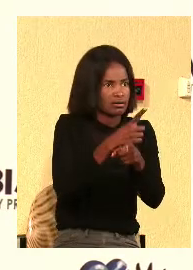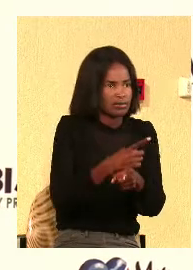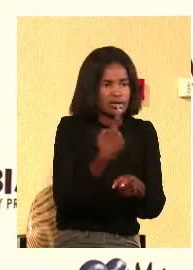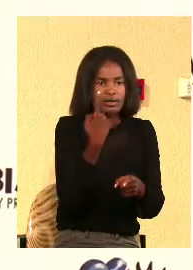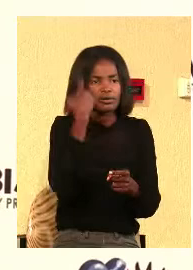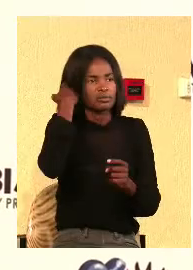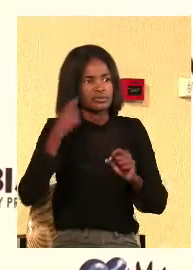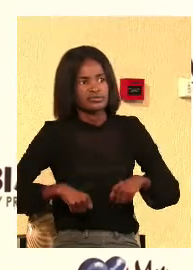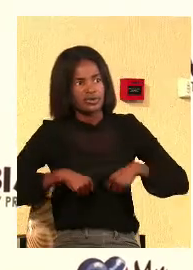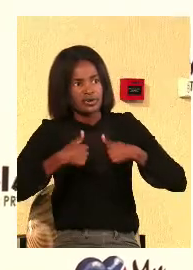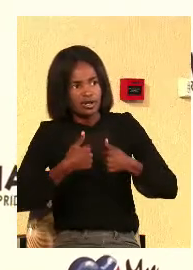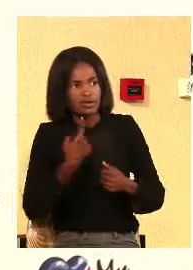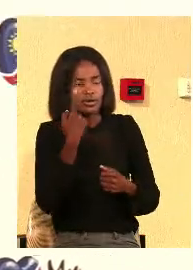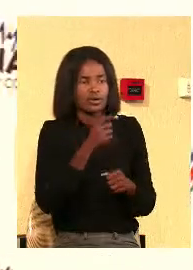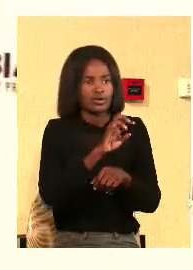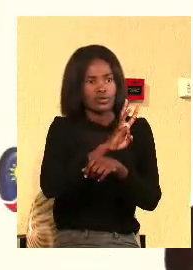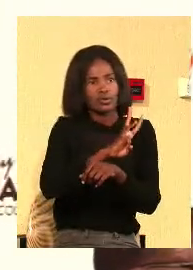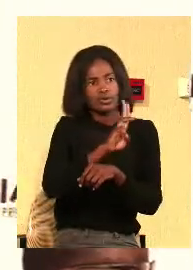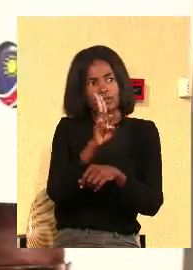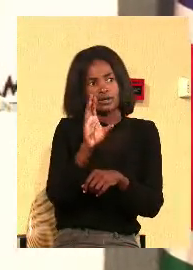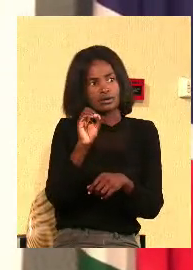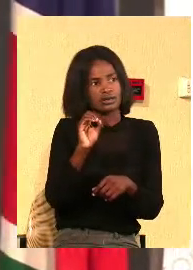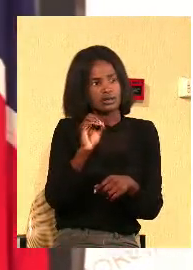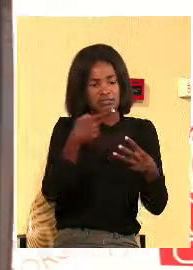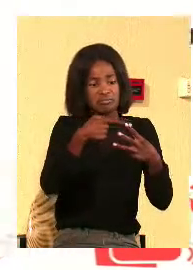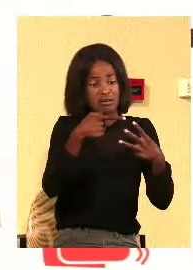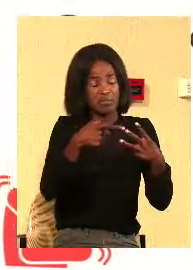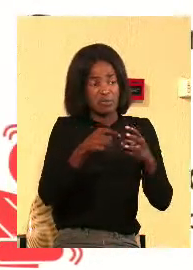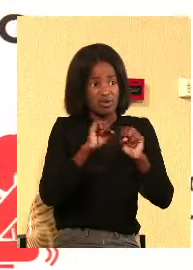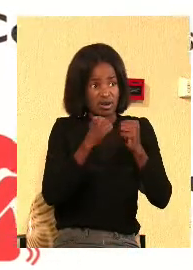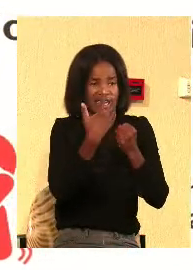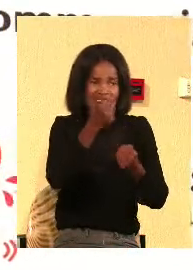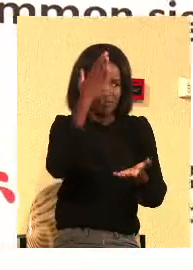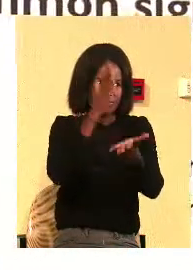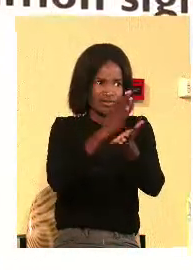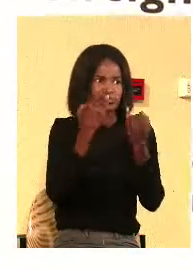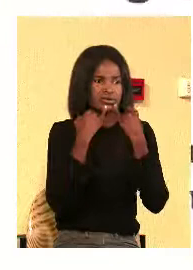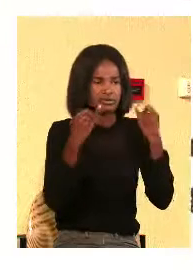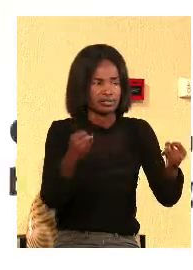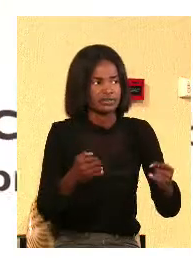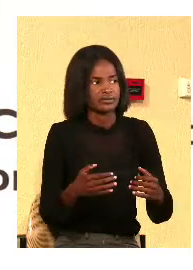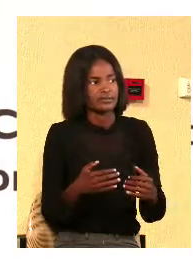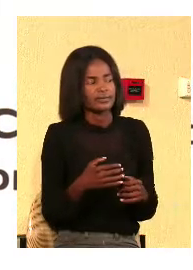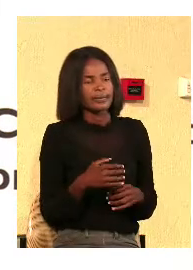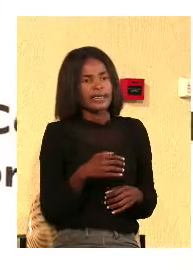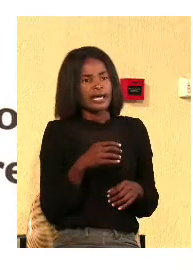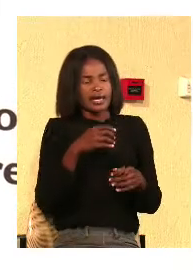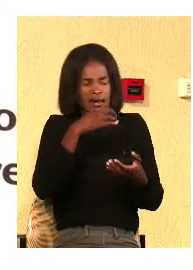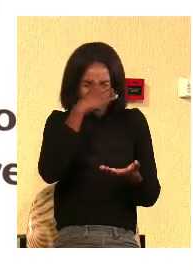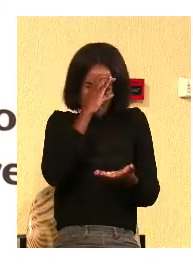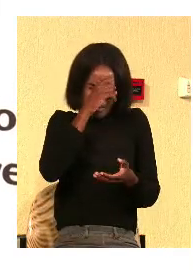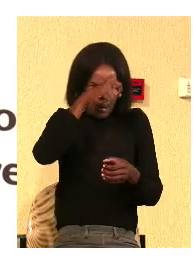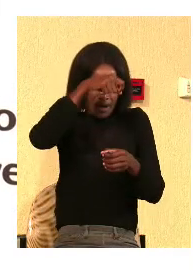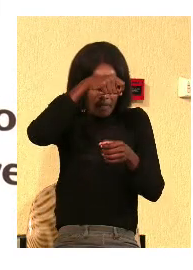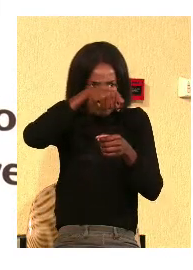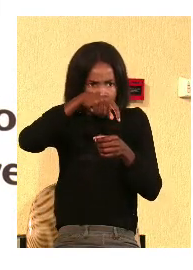you. Mr. Makumbi? Thank you. Yeah, in terms of testing preparedness, our finger is